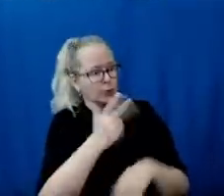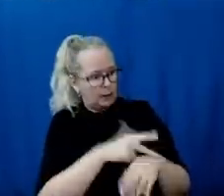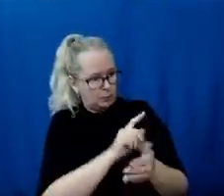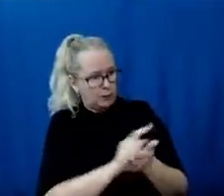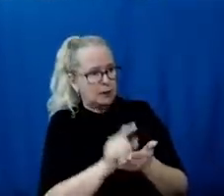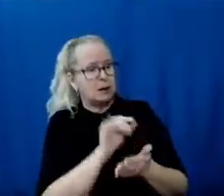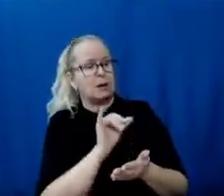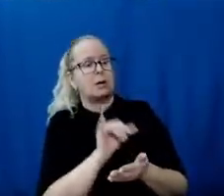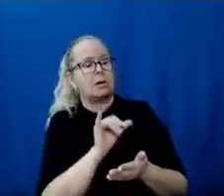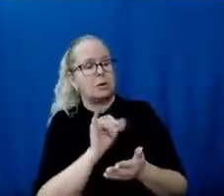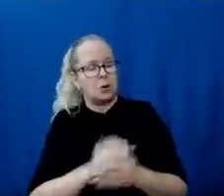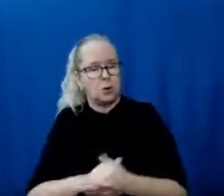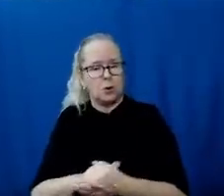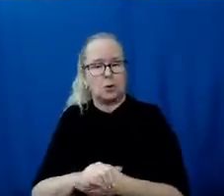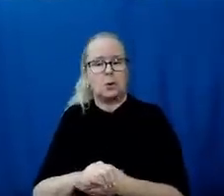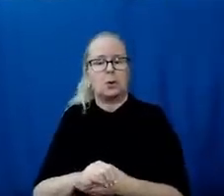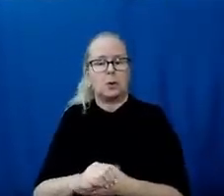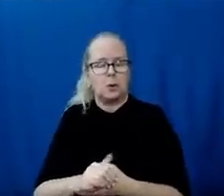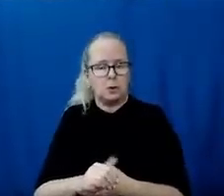3 times,